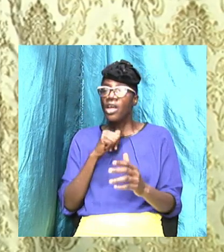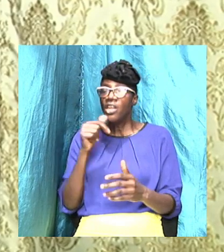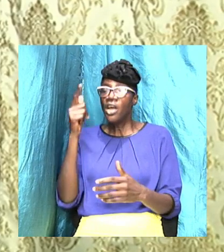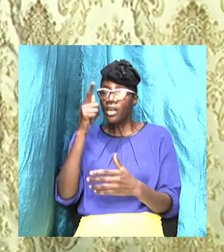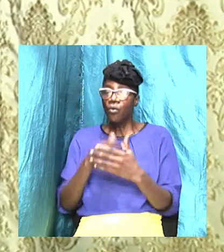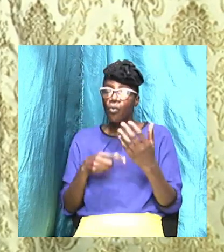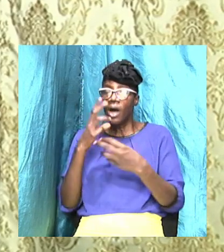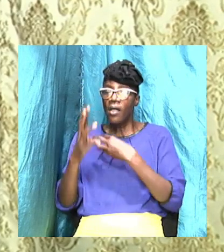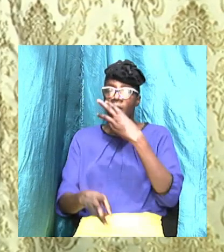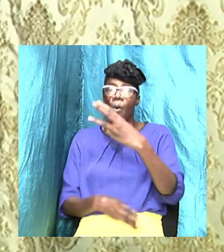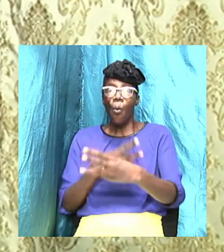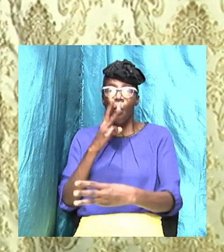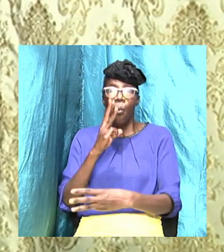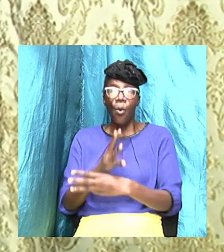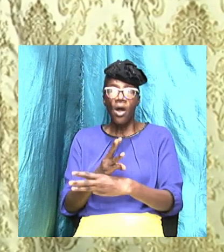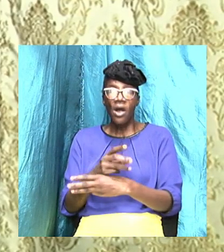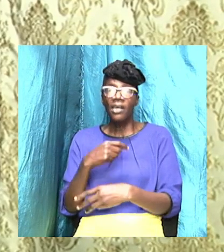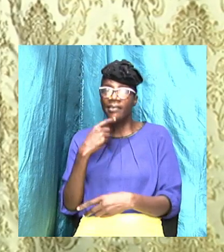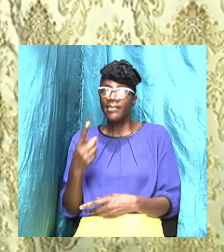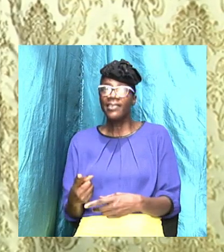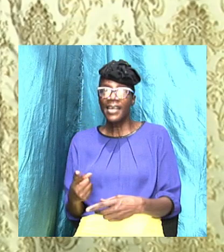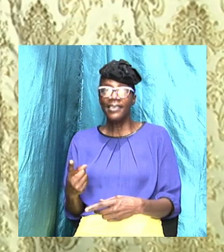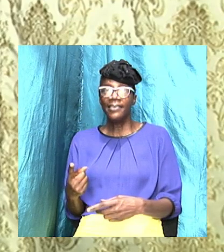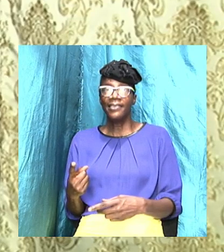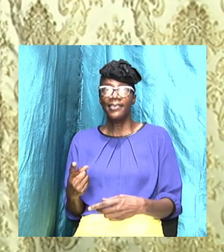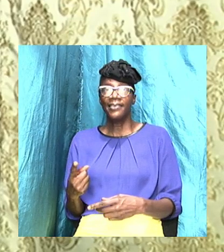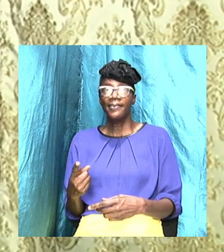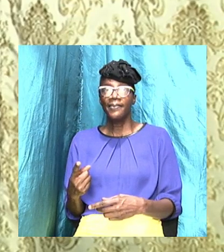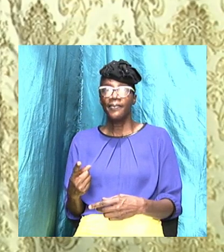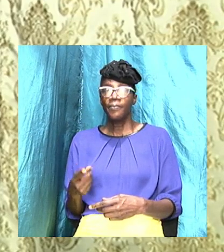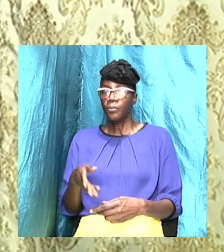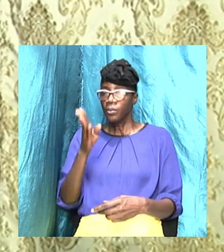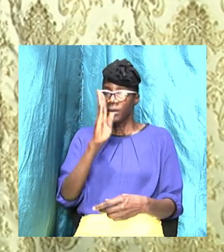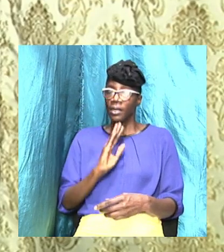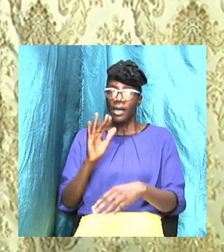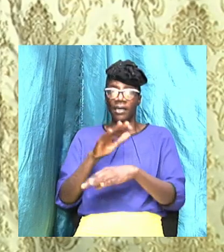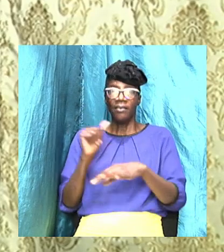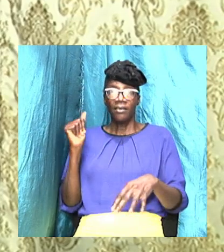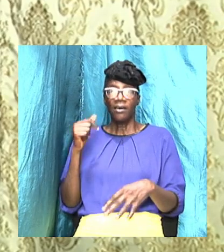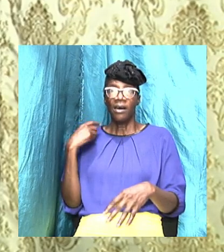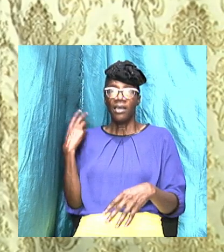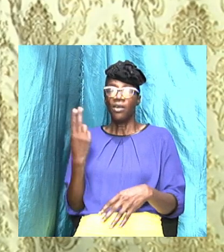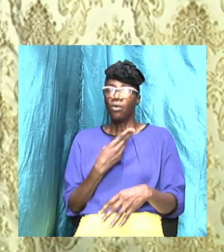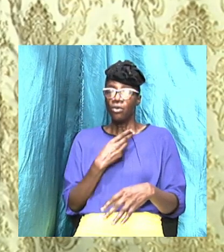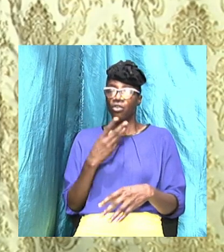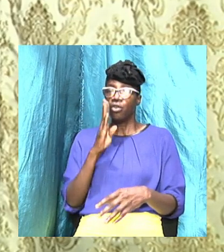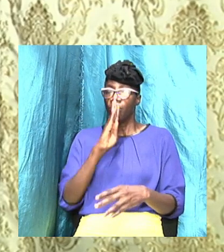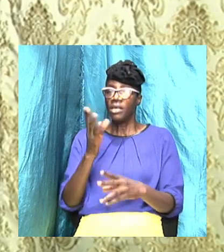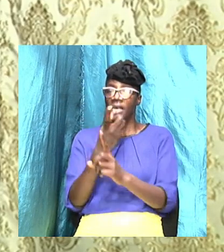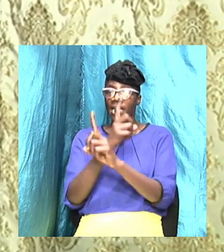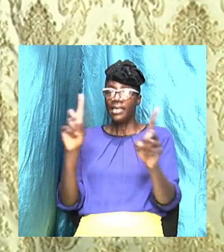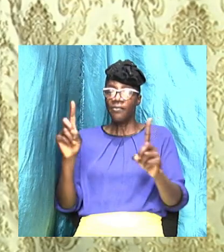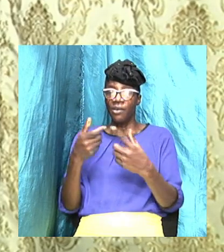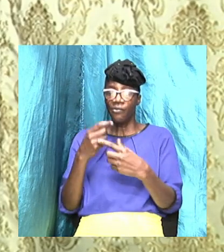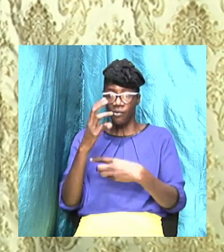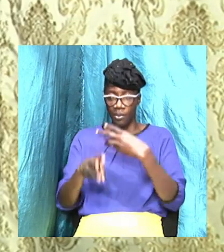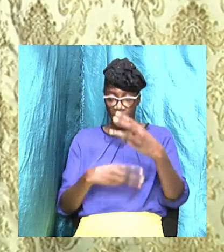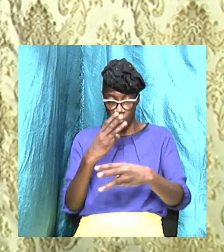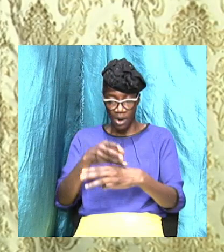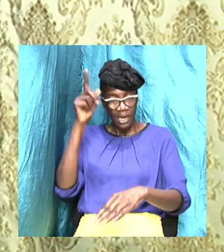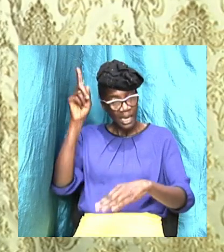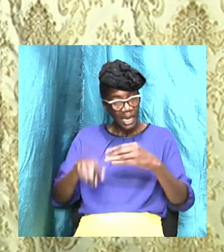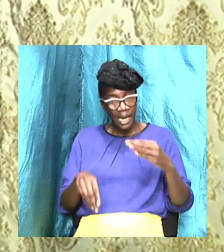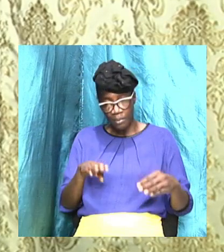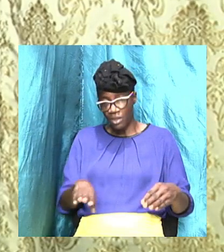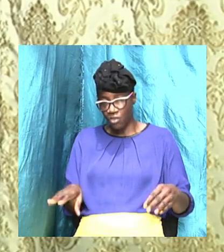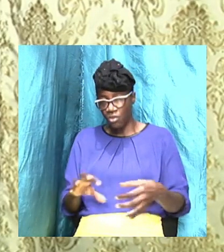the world says. God is calling us to be distinct from the world. We cannot be children